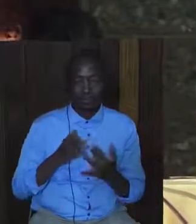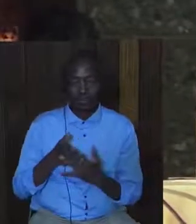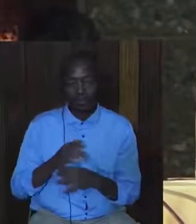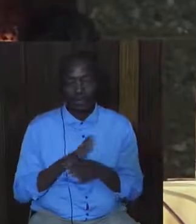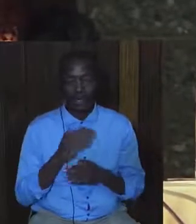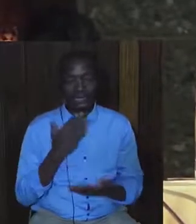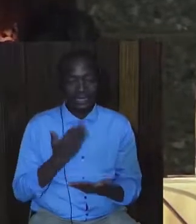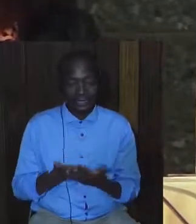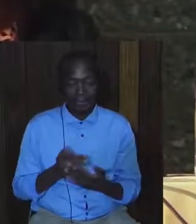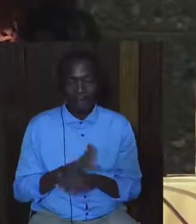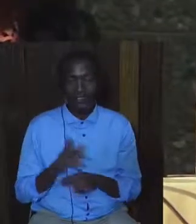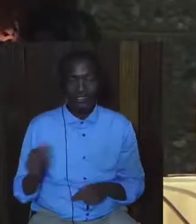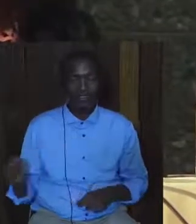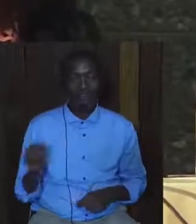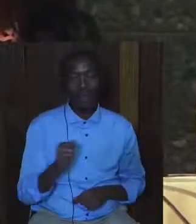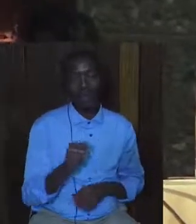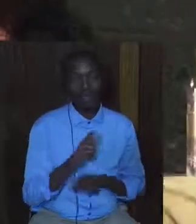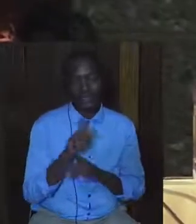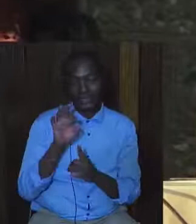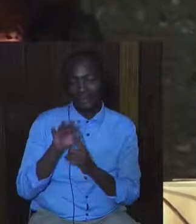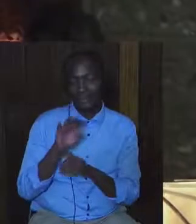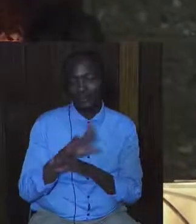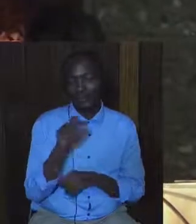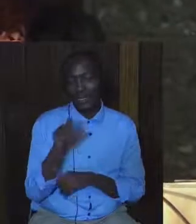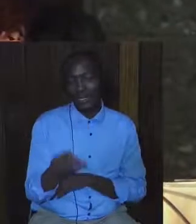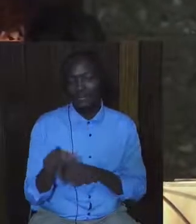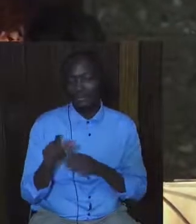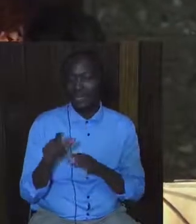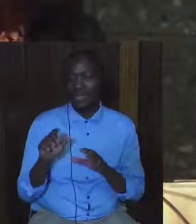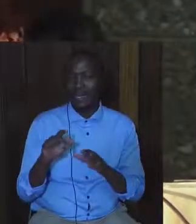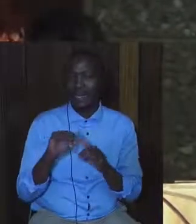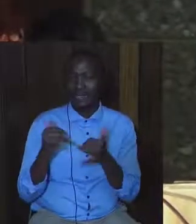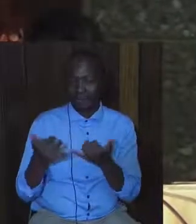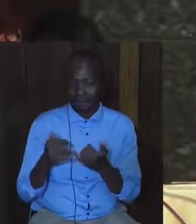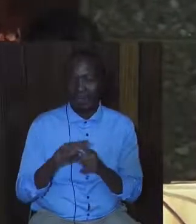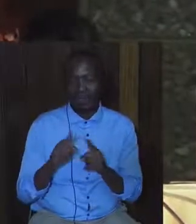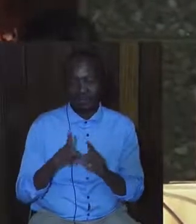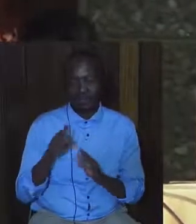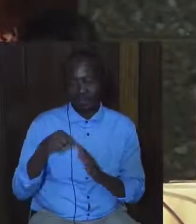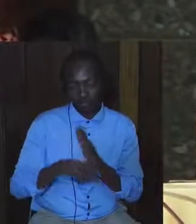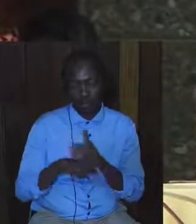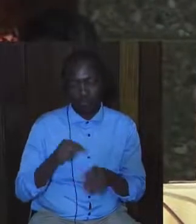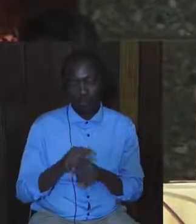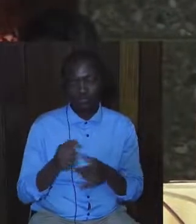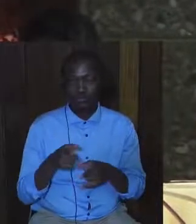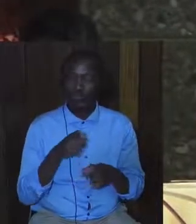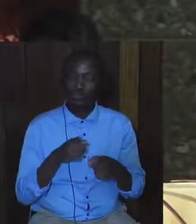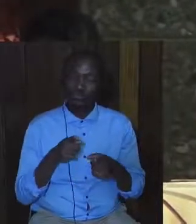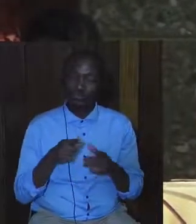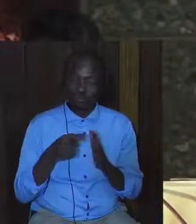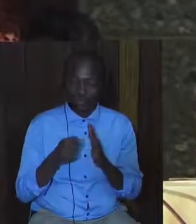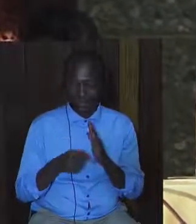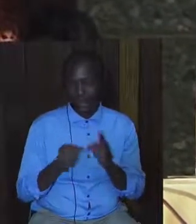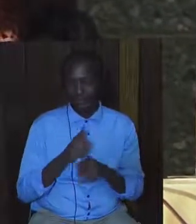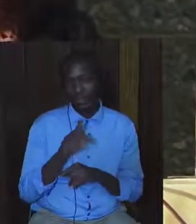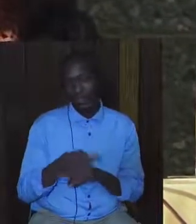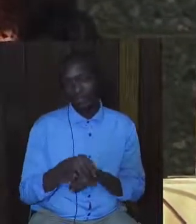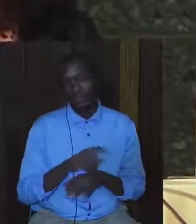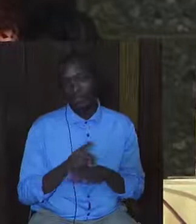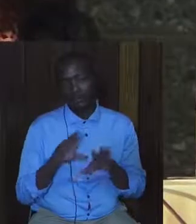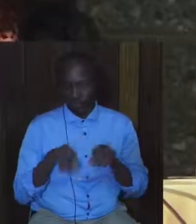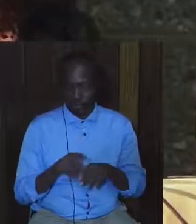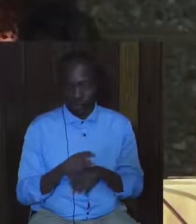process to appoint a particular company. But we'll go into detail with that with the MEC Chair. Chair, I think, yeah,